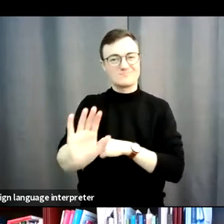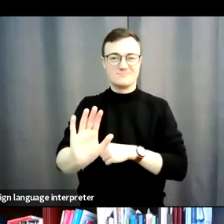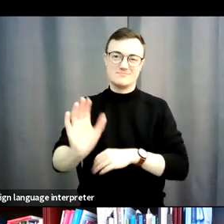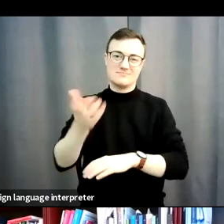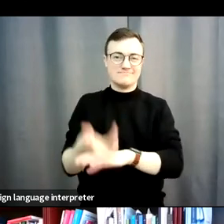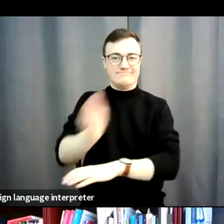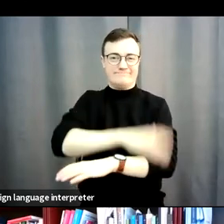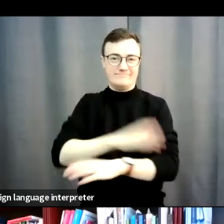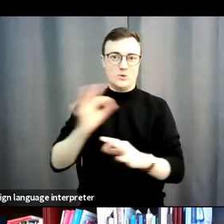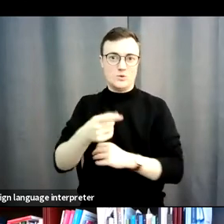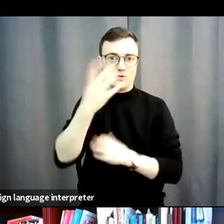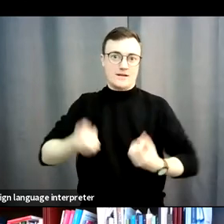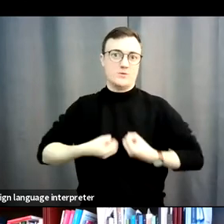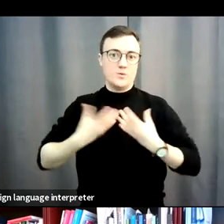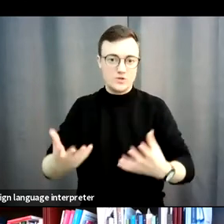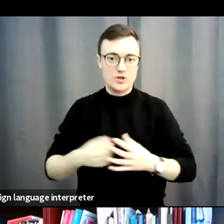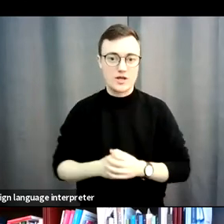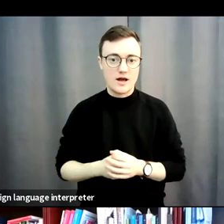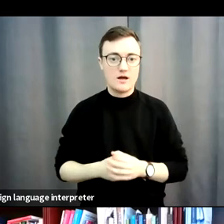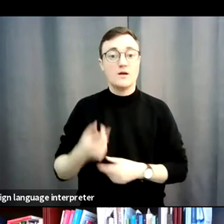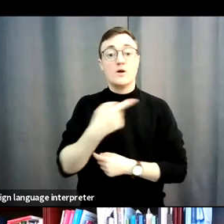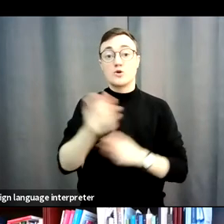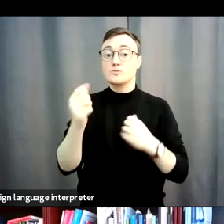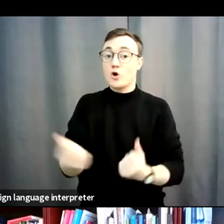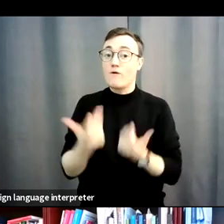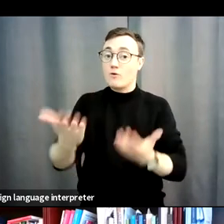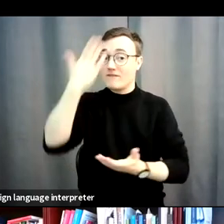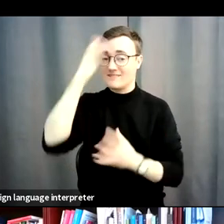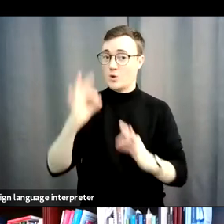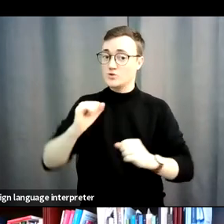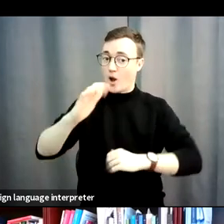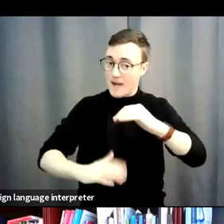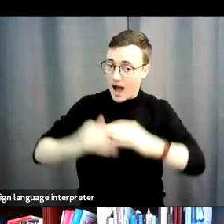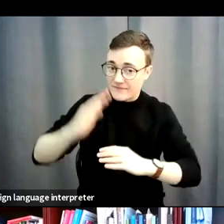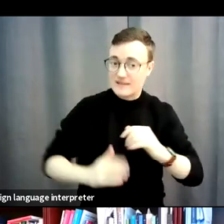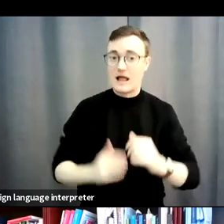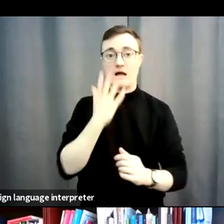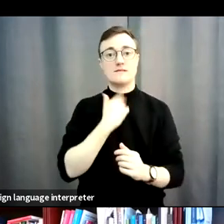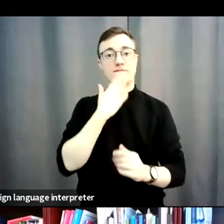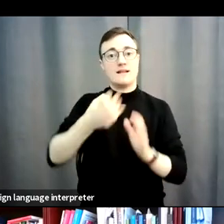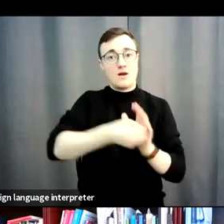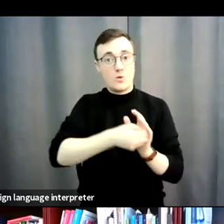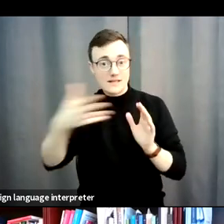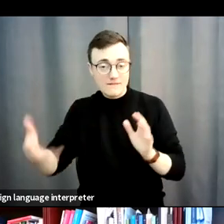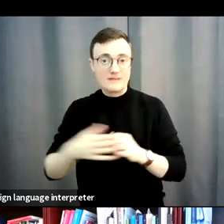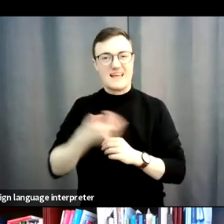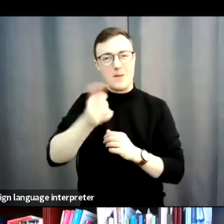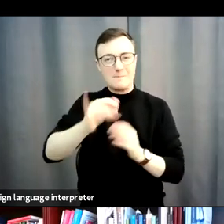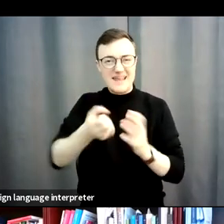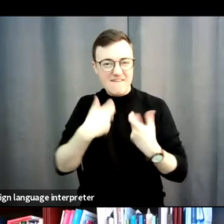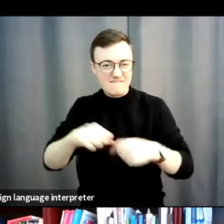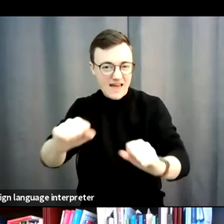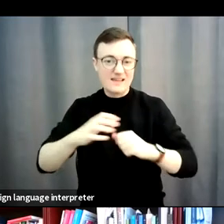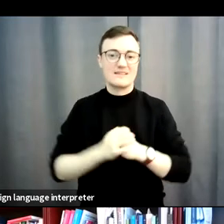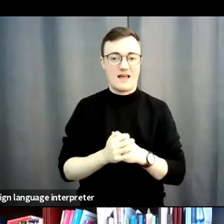with information about proposed treatments and their effects and outcomes, including in formats appropriate and accessible